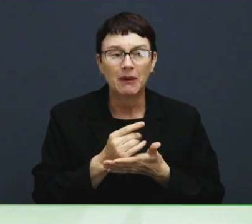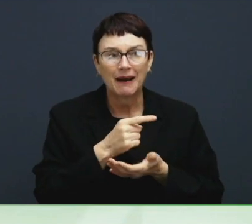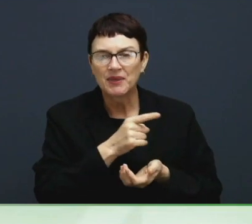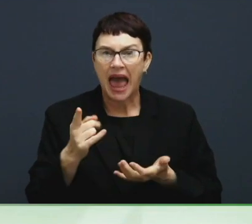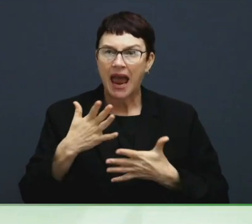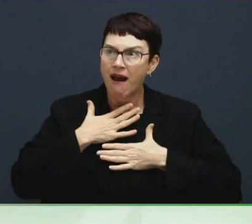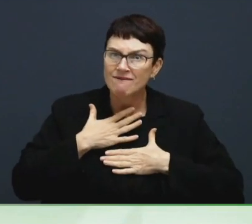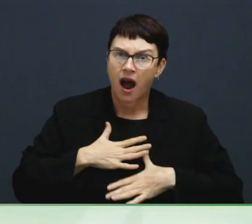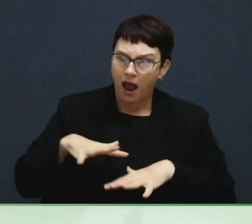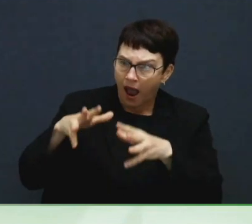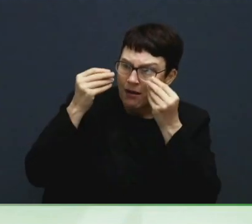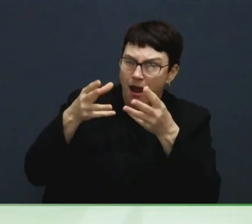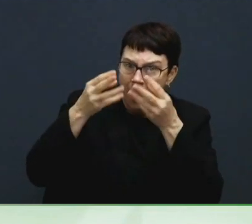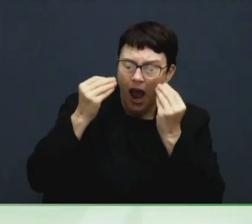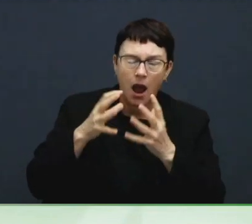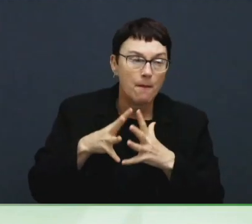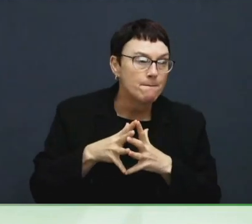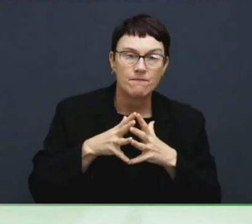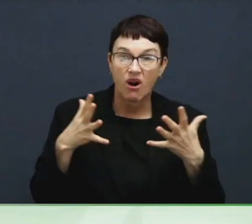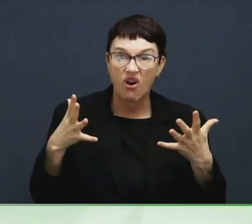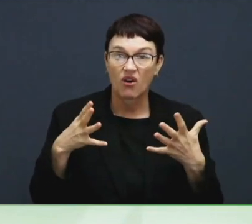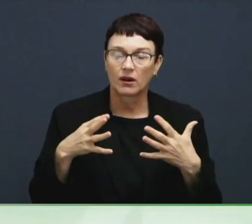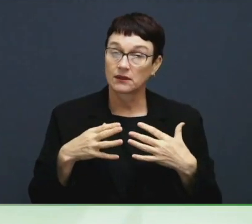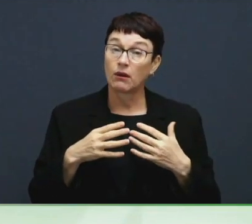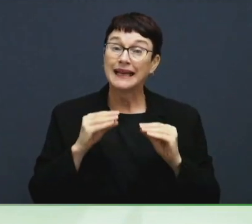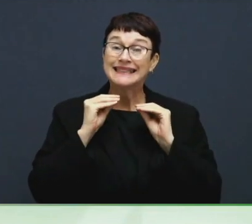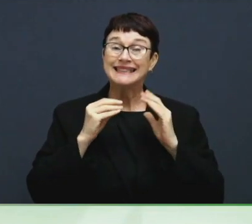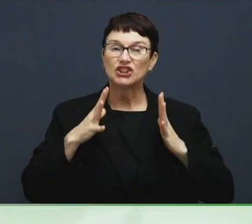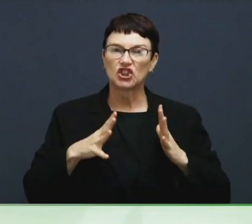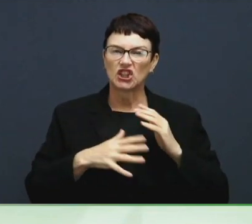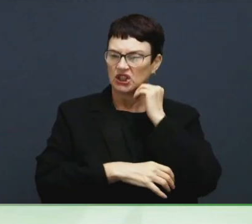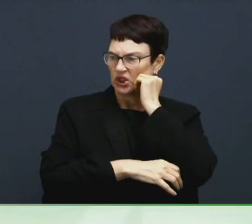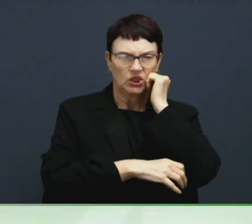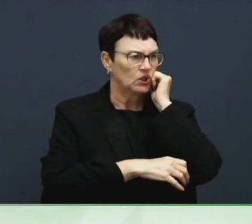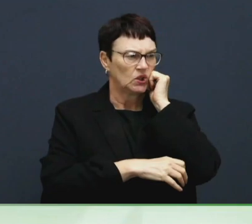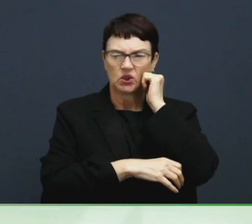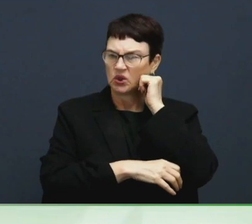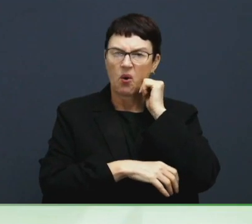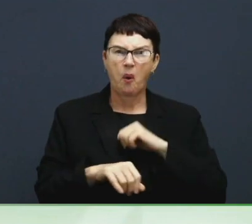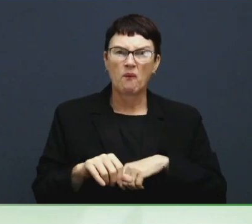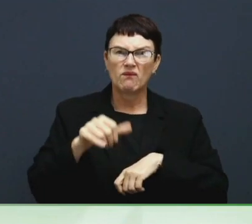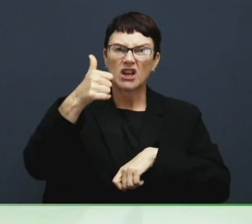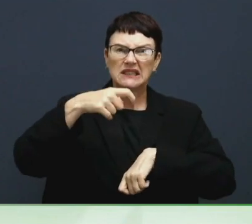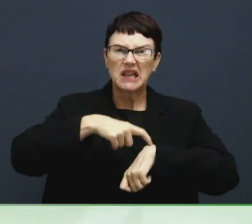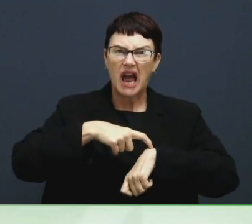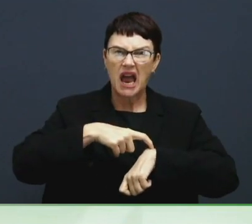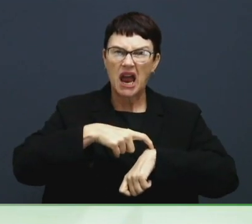they said that this was the first time that they were at a company that made